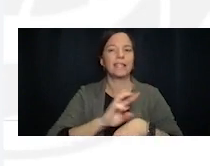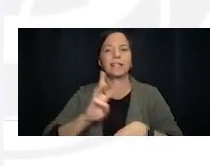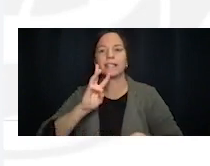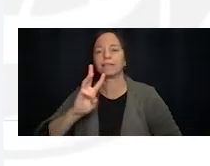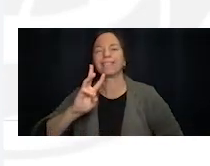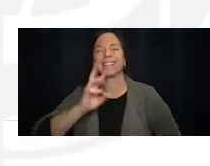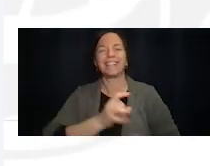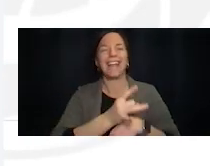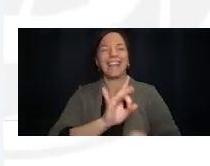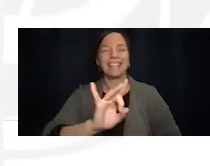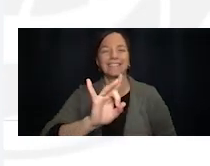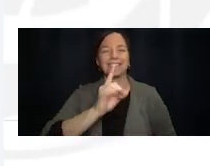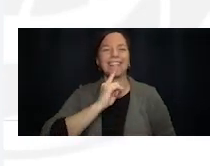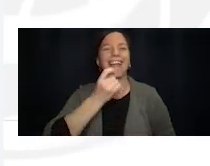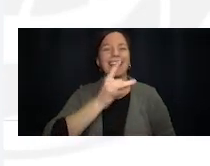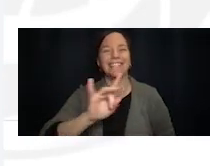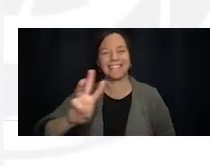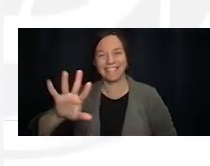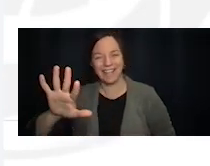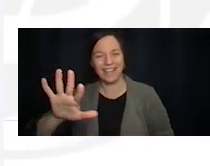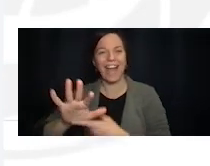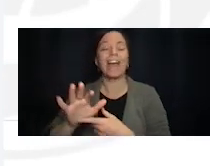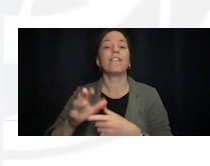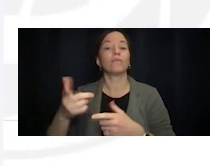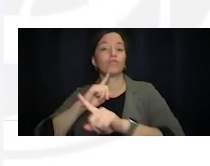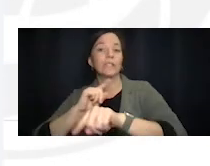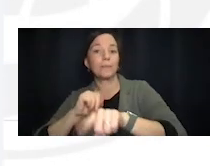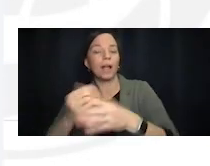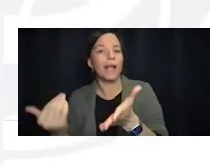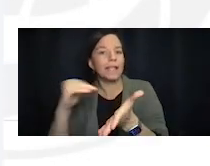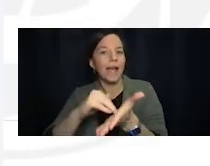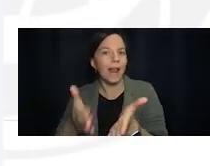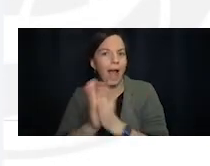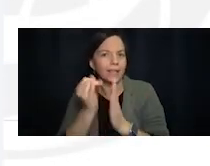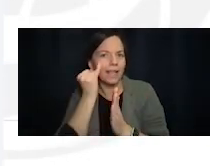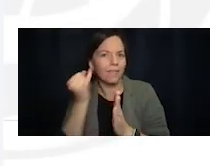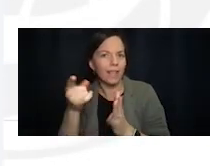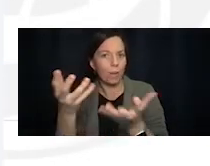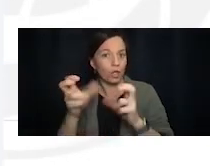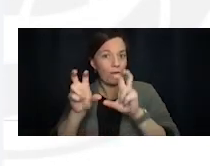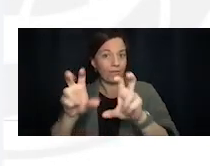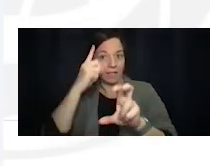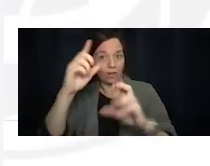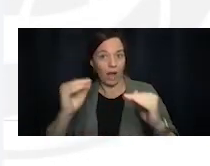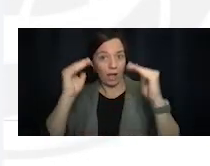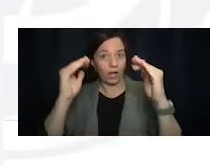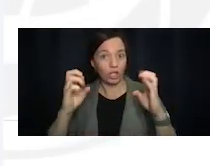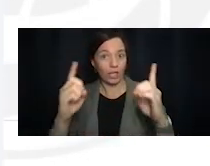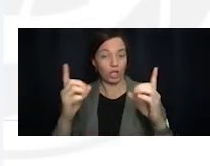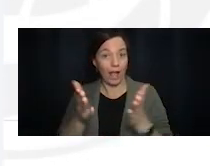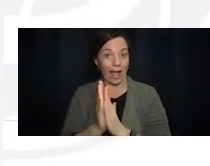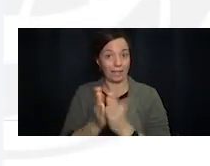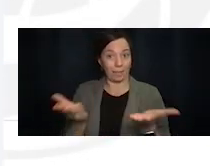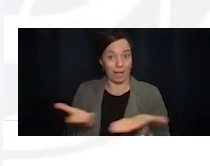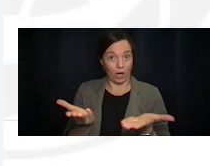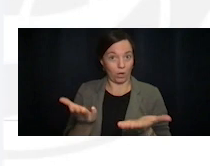over 3,000 respondents. Again, asking them whether or not they intended to invest in higher education, asking them here,